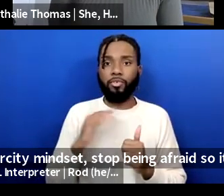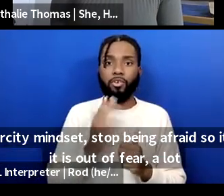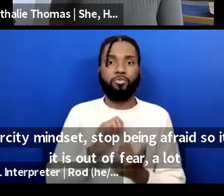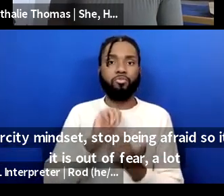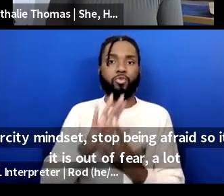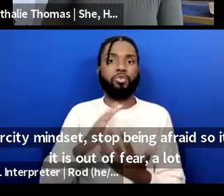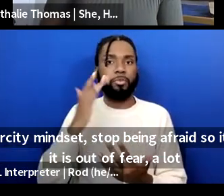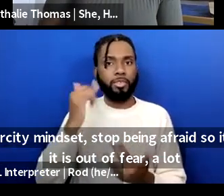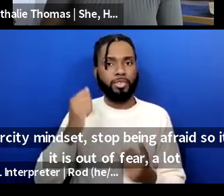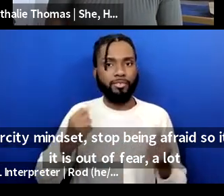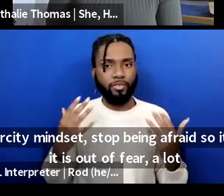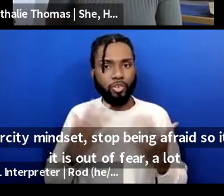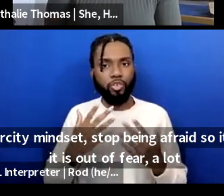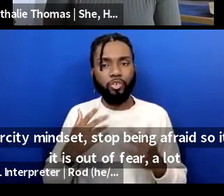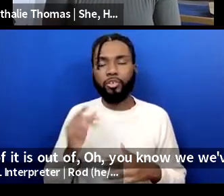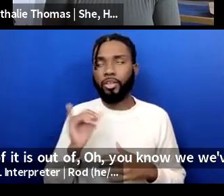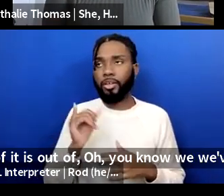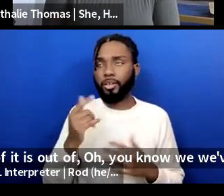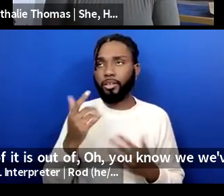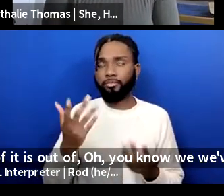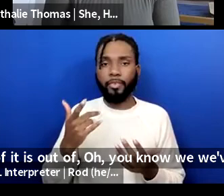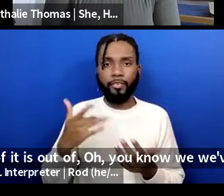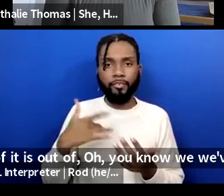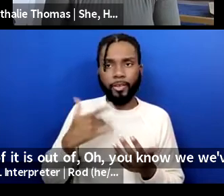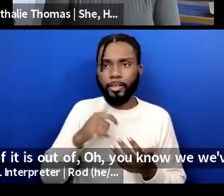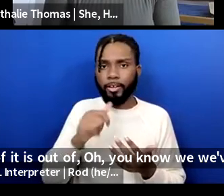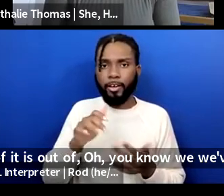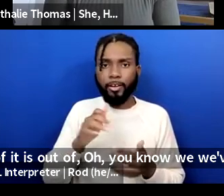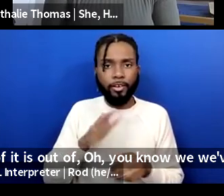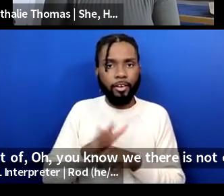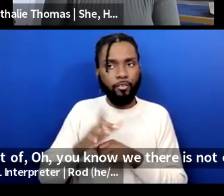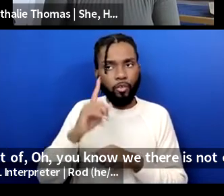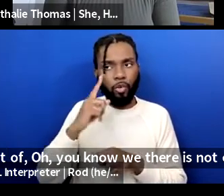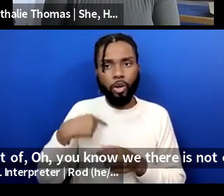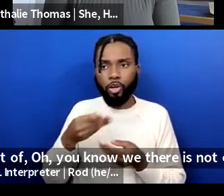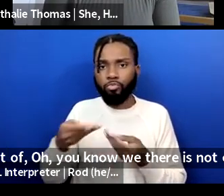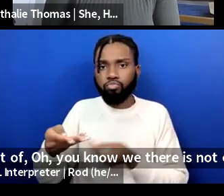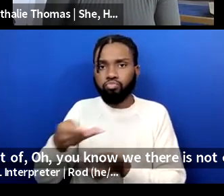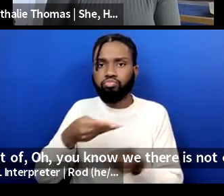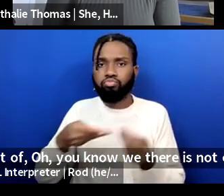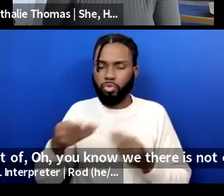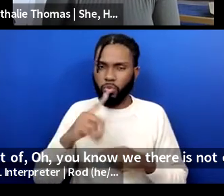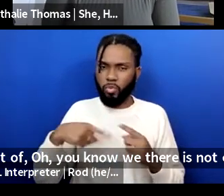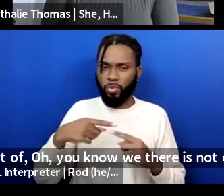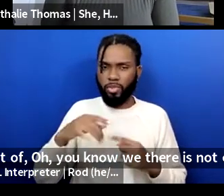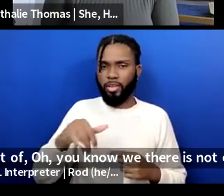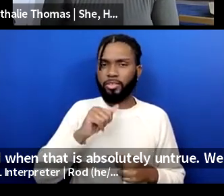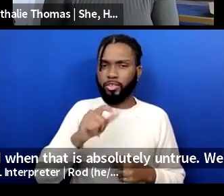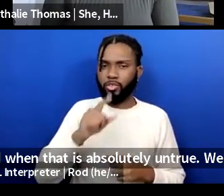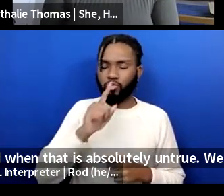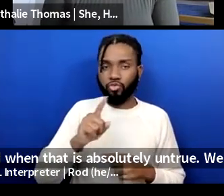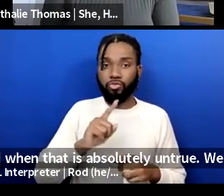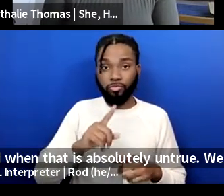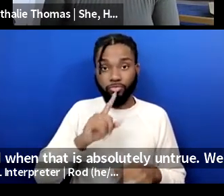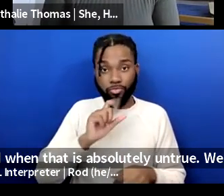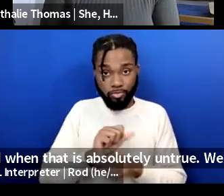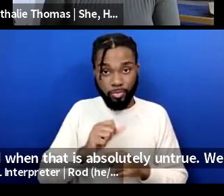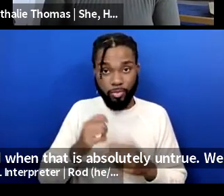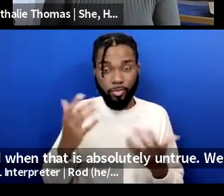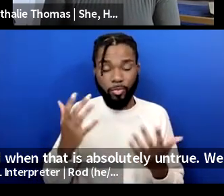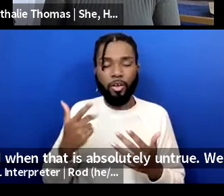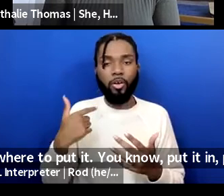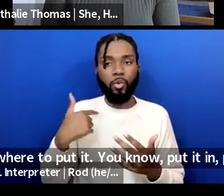of, oh, you know, we there is not enough to go around, when that is absolutely untrue. We just don't know where to put it. You know, put